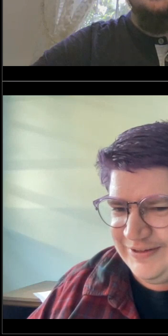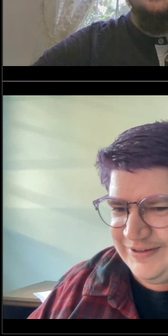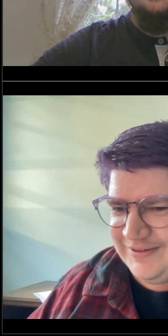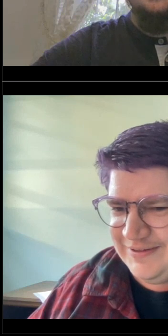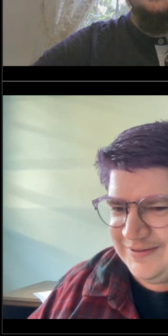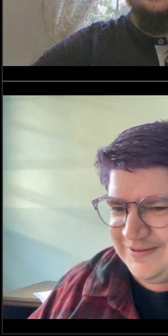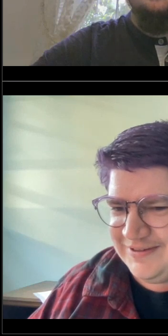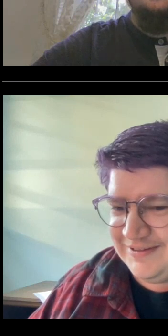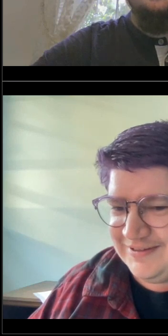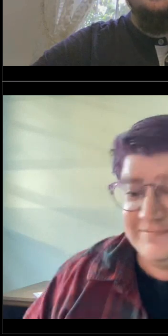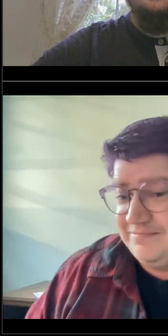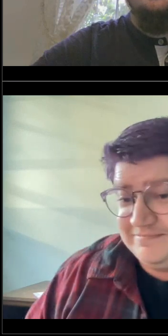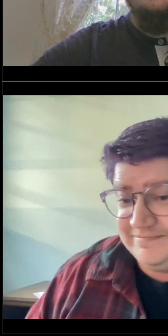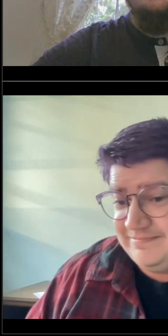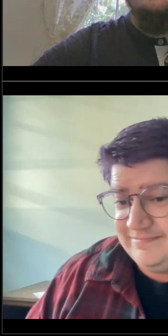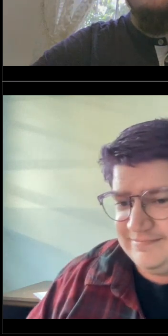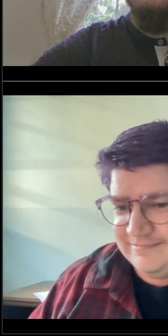Everything is linguistics.